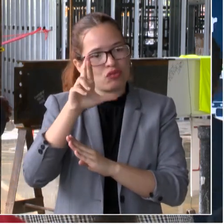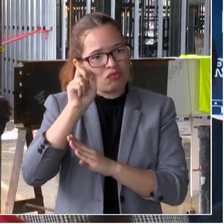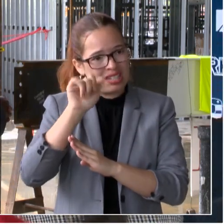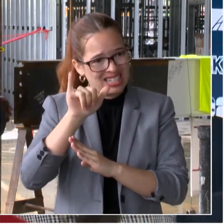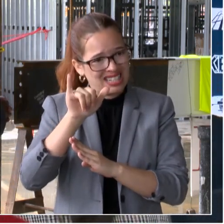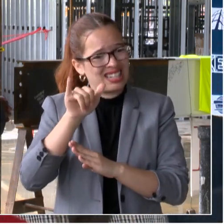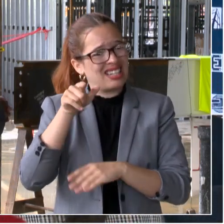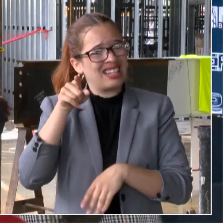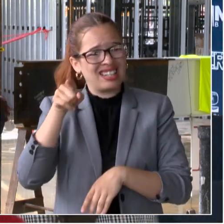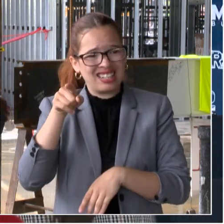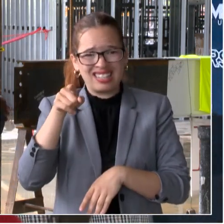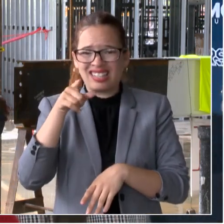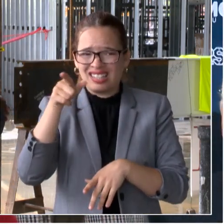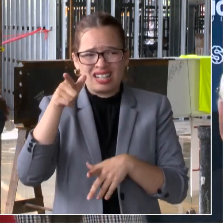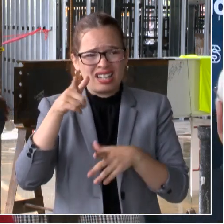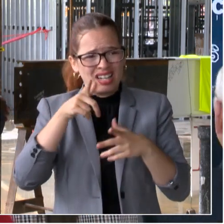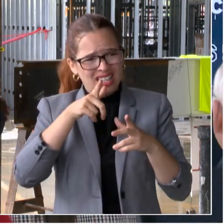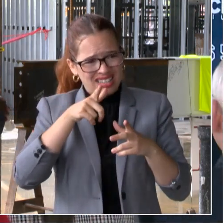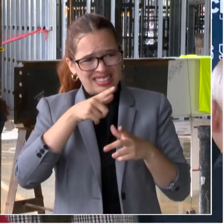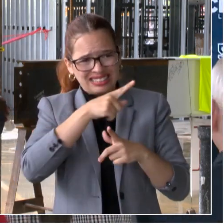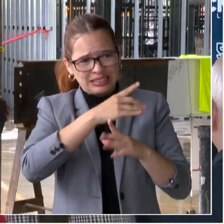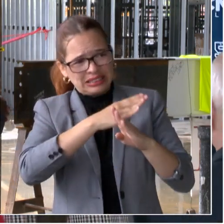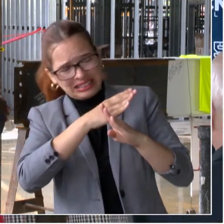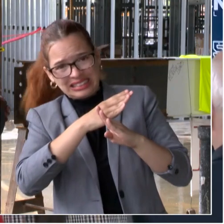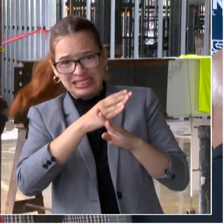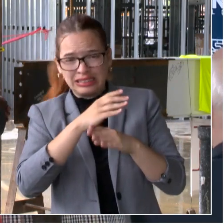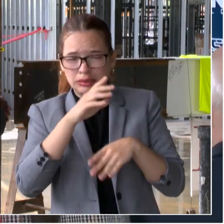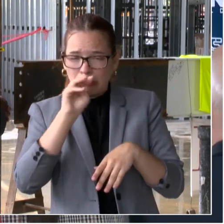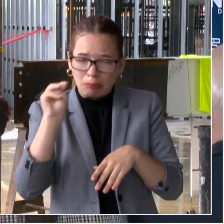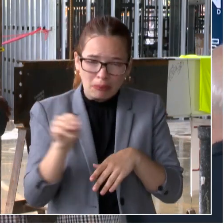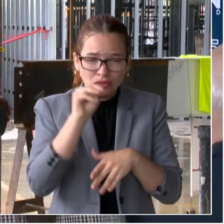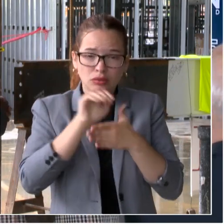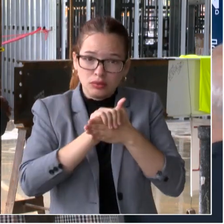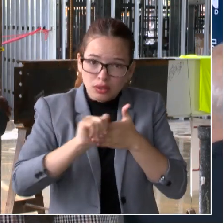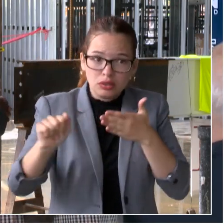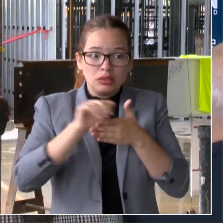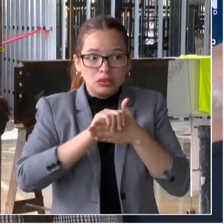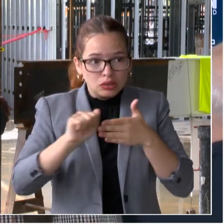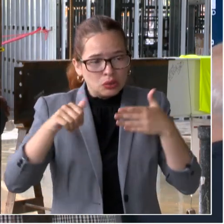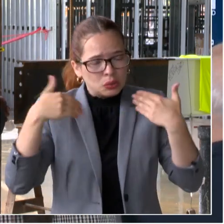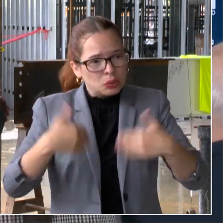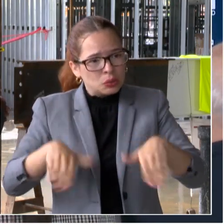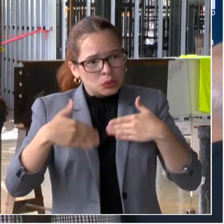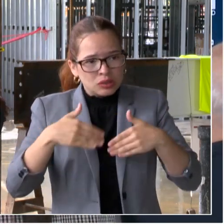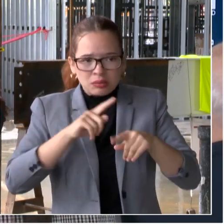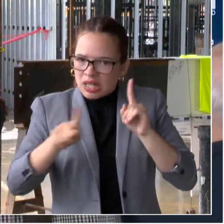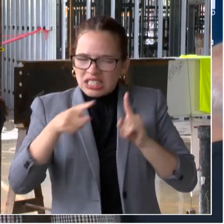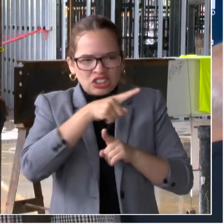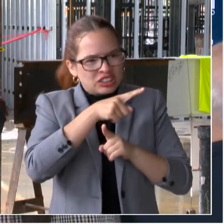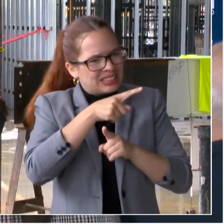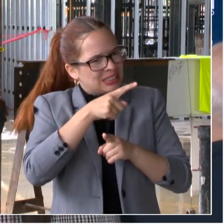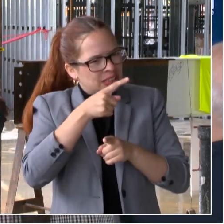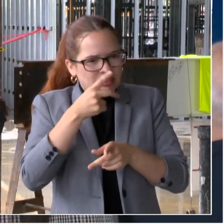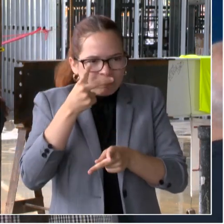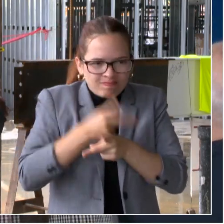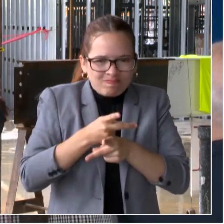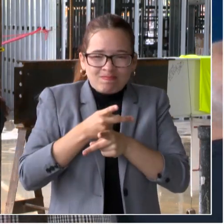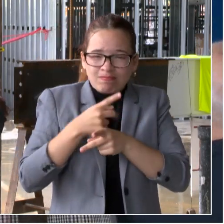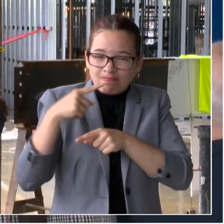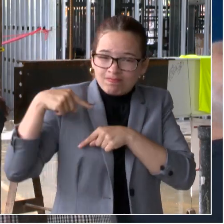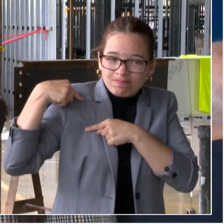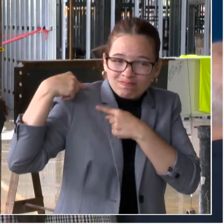the dollars. And I especially want to acknowledge Councilmember Gray for his efforts to protect hundreds of millions of dollars in